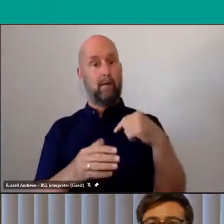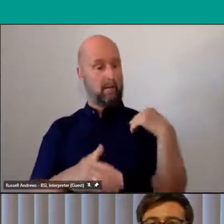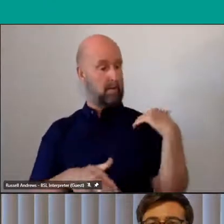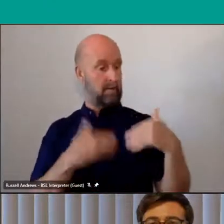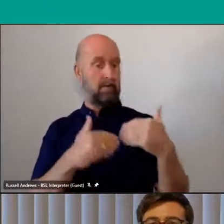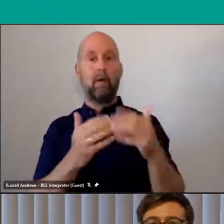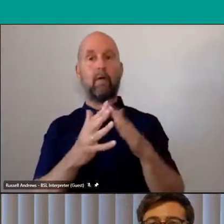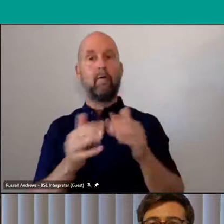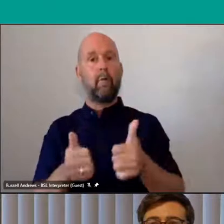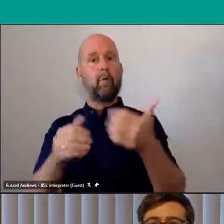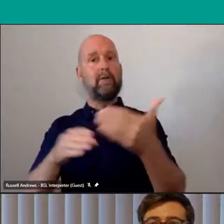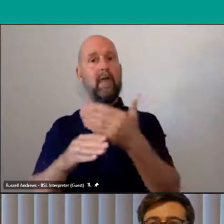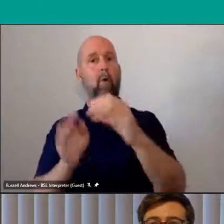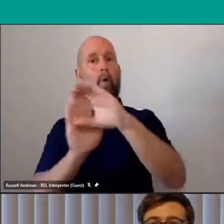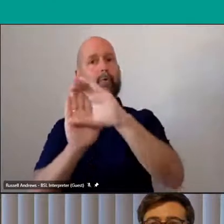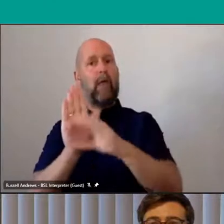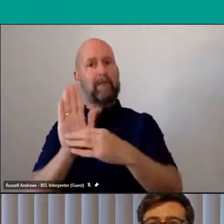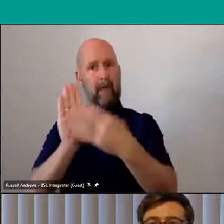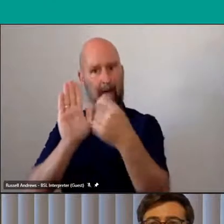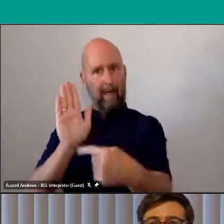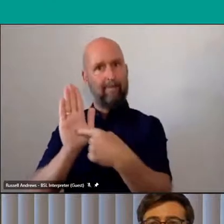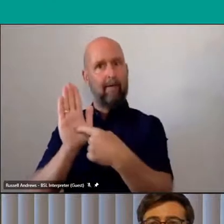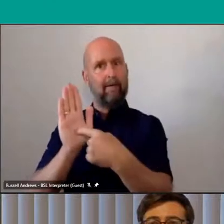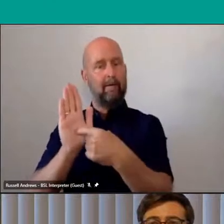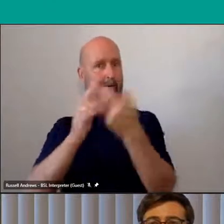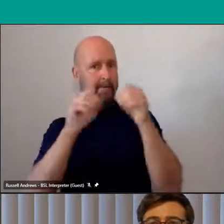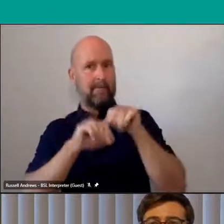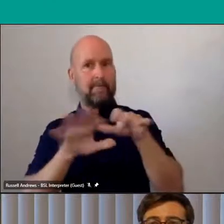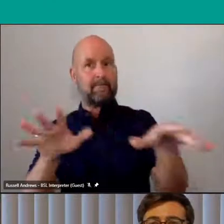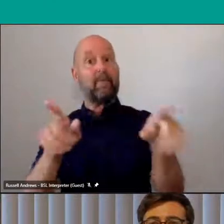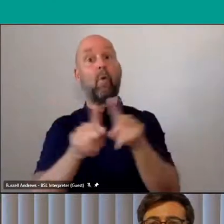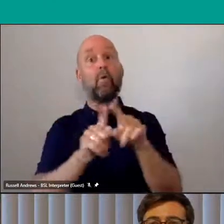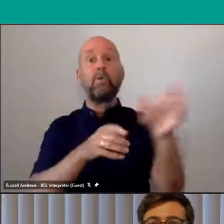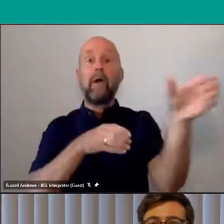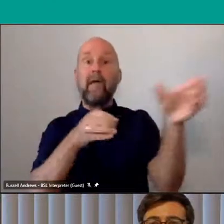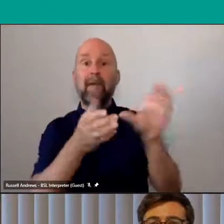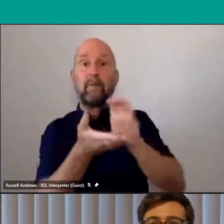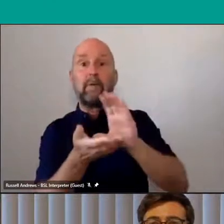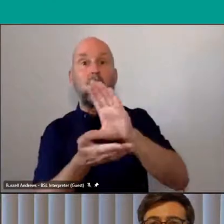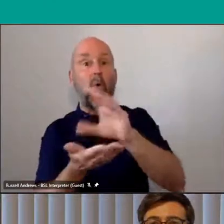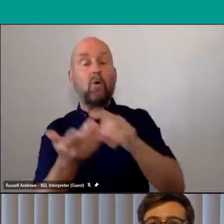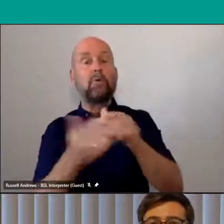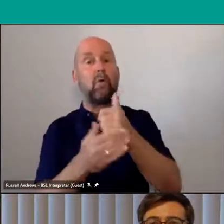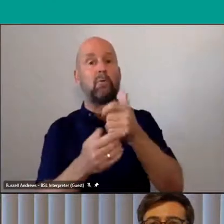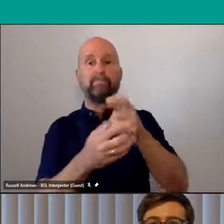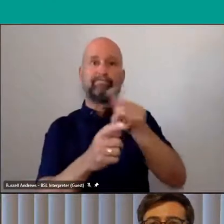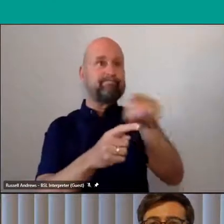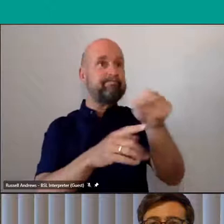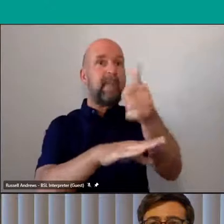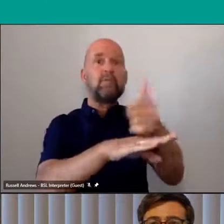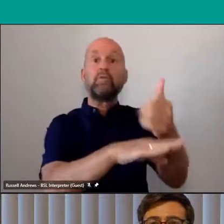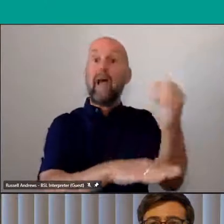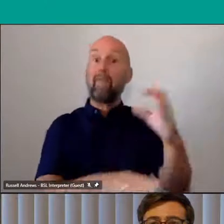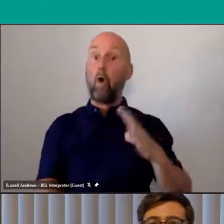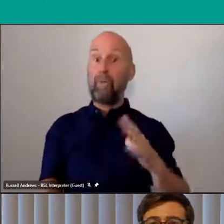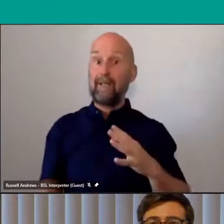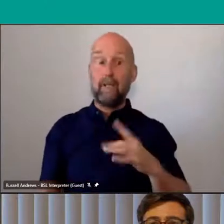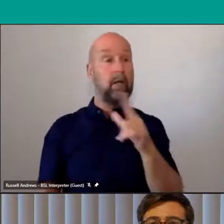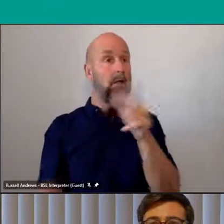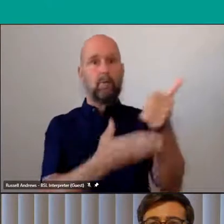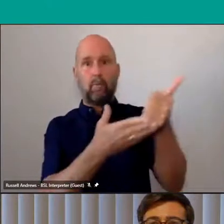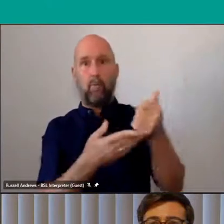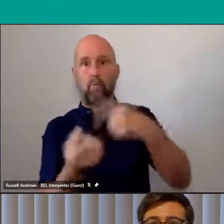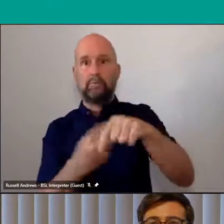by the Good Employment Charter and the investment, the procurement, the soft power of anchor institutions to get there.